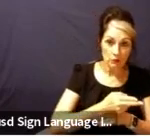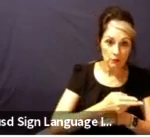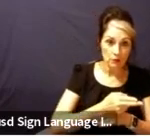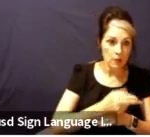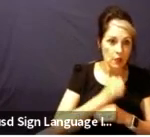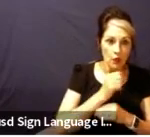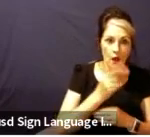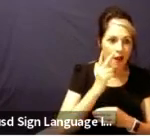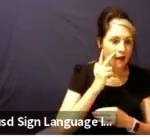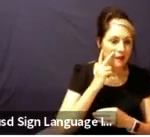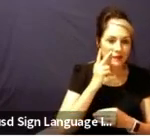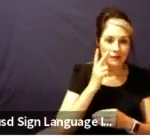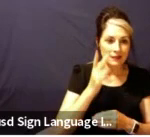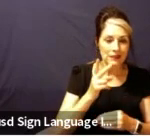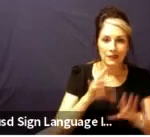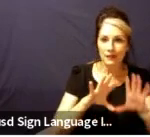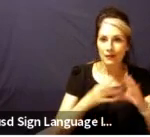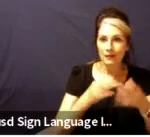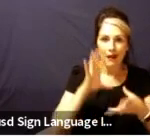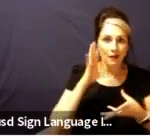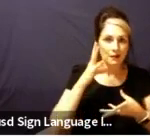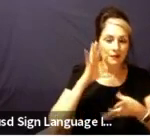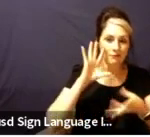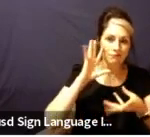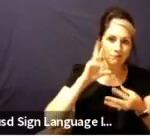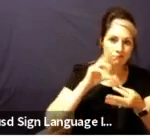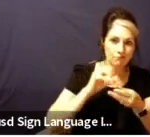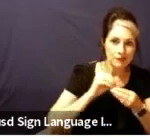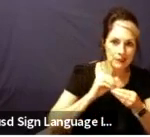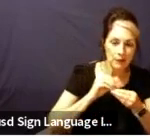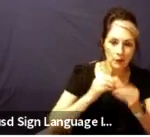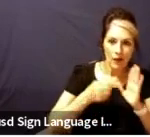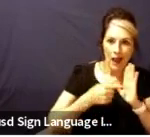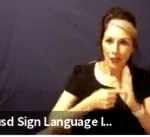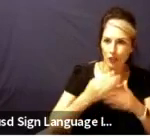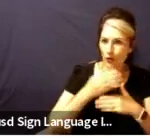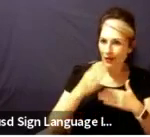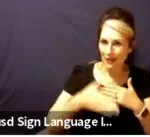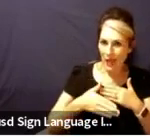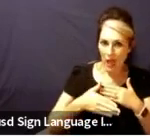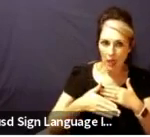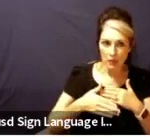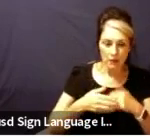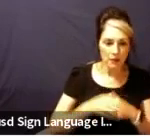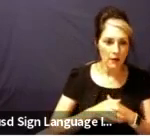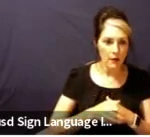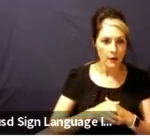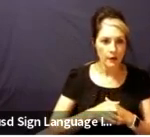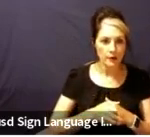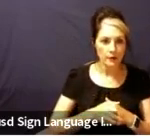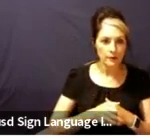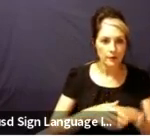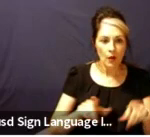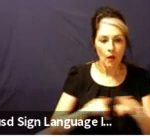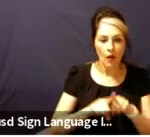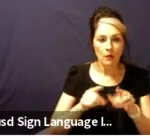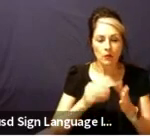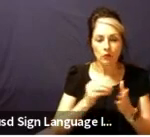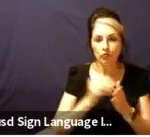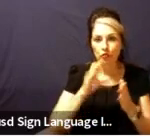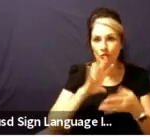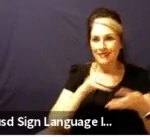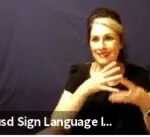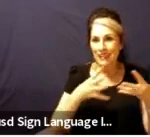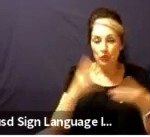not be able to see that class summary that I showed towards the end of the presentation, as well as the student's